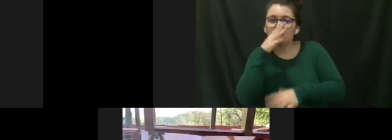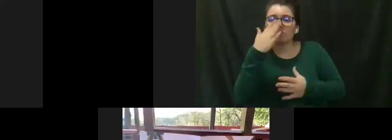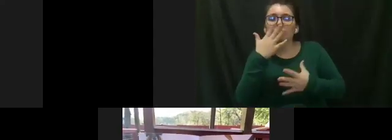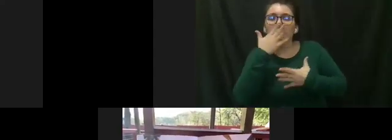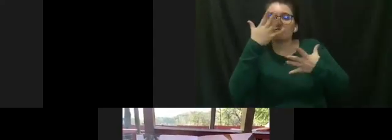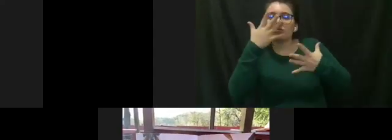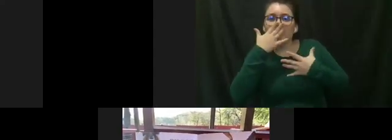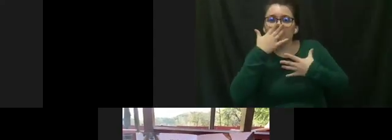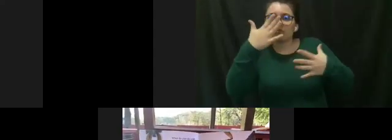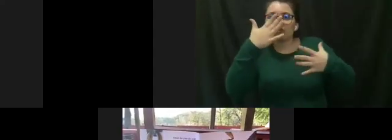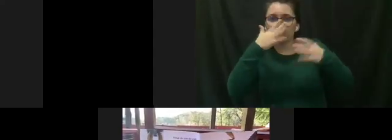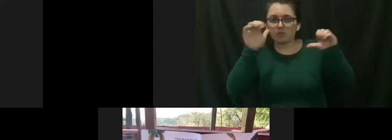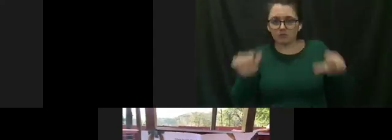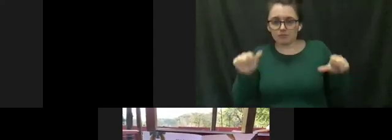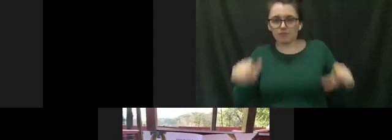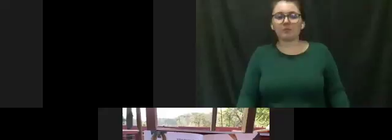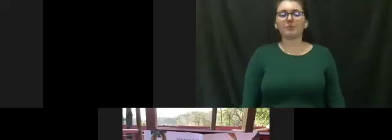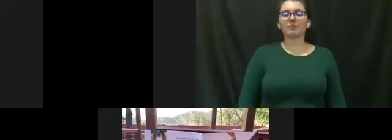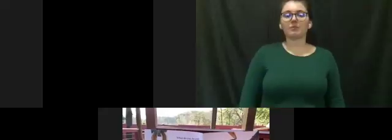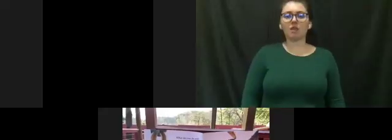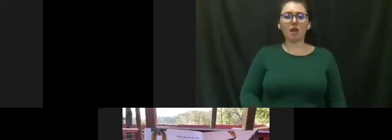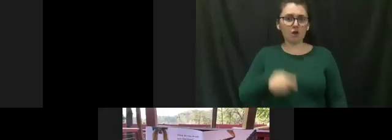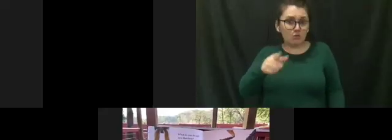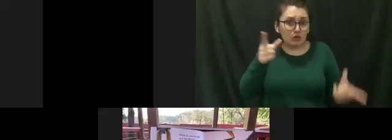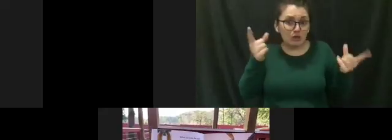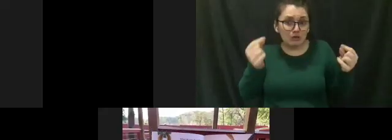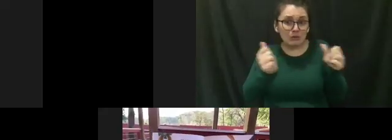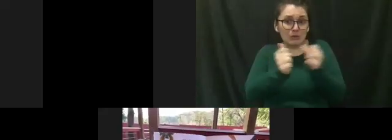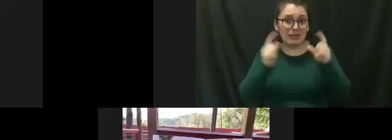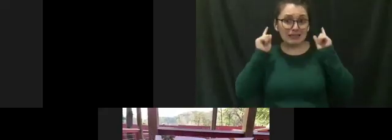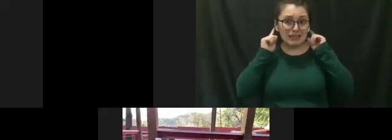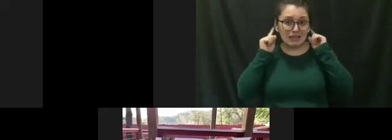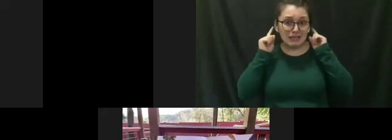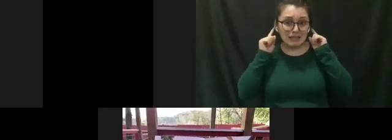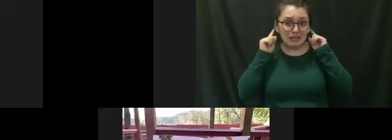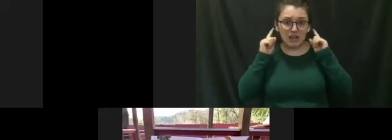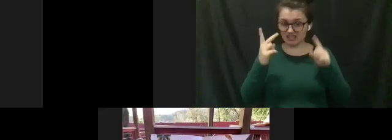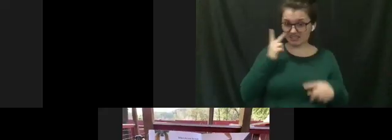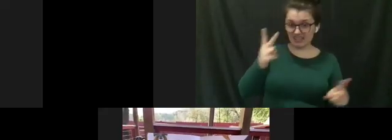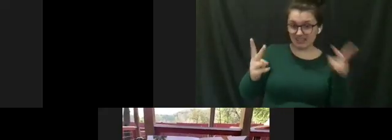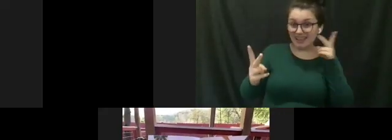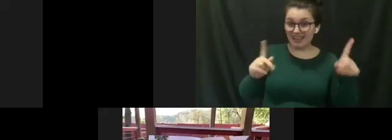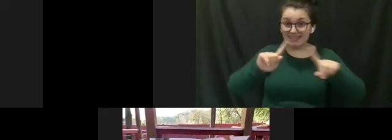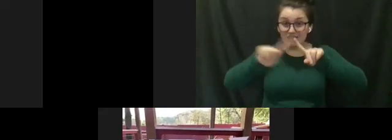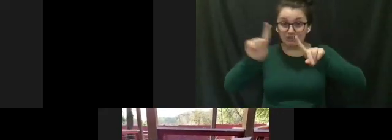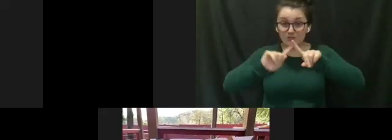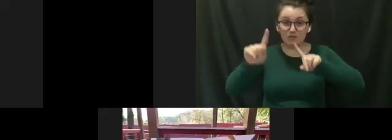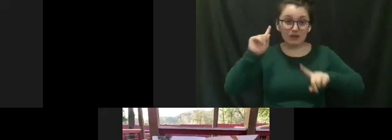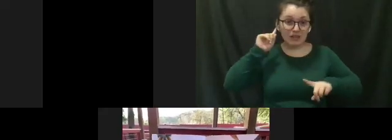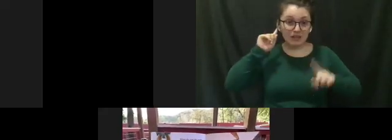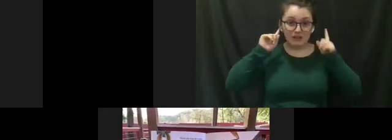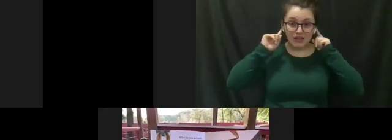What do you do with ears like these? Check out all these different. Is there an ear right here? Do you